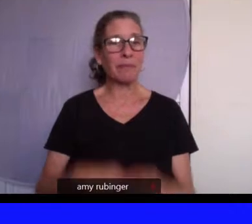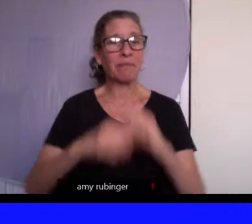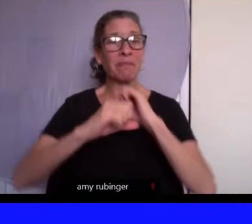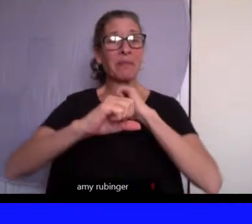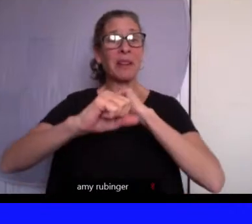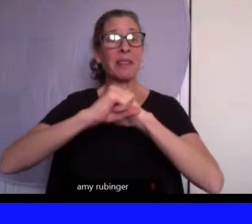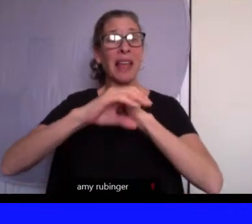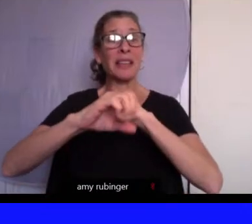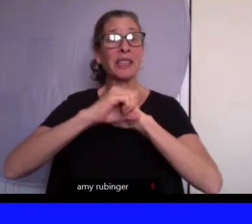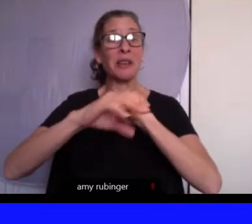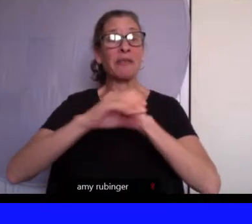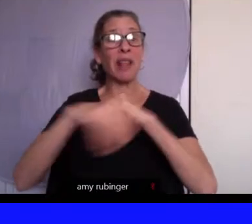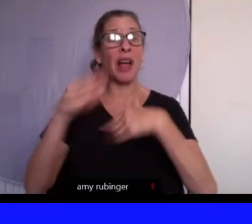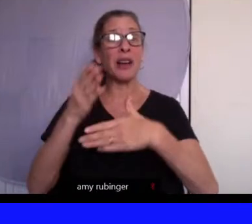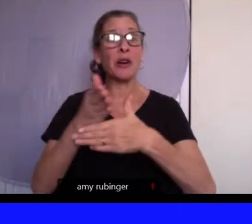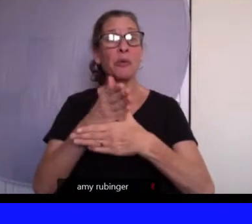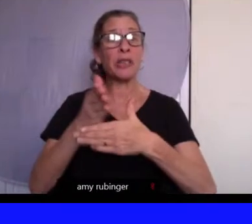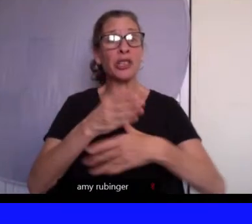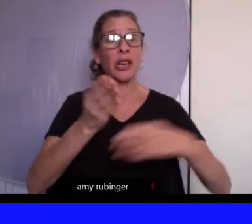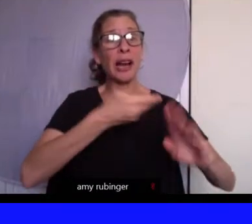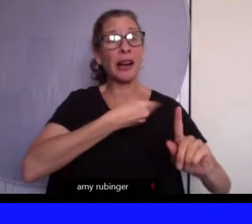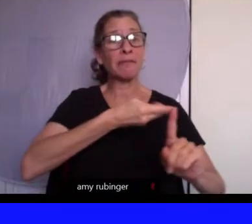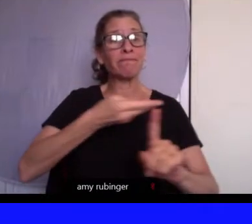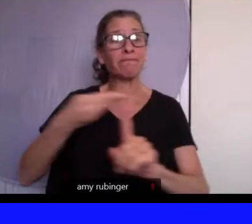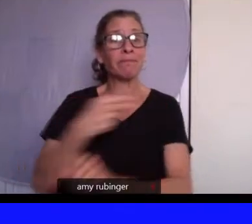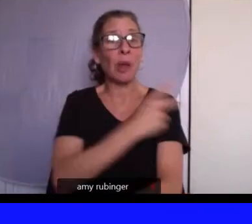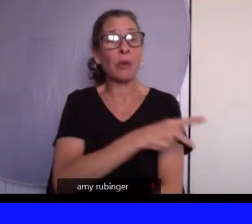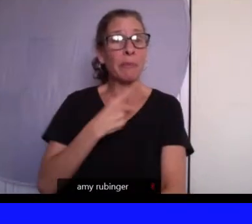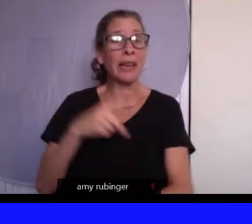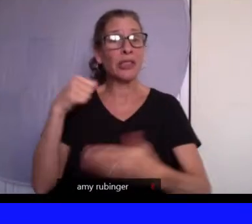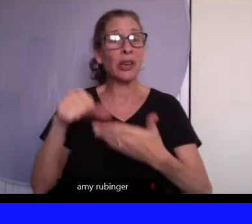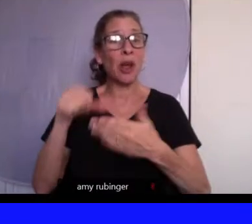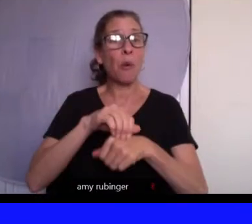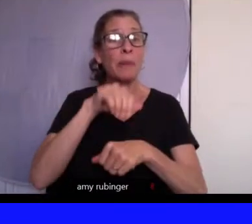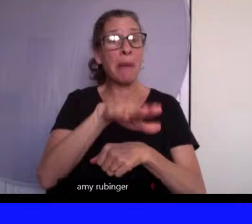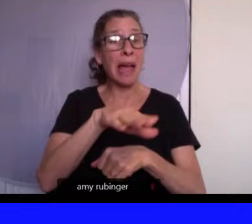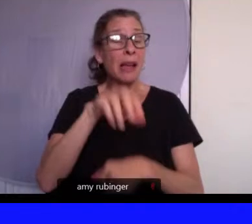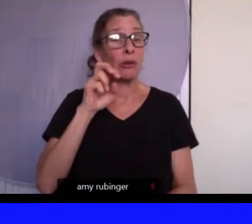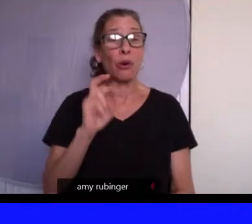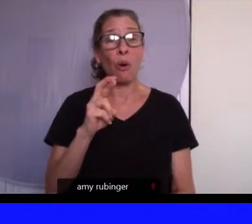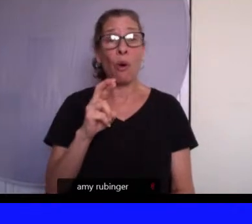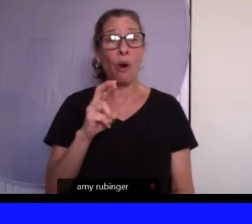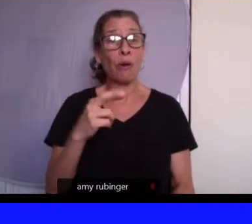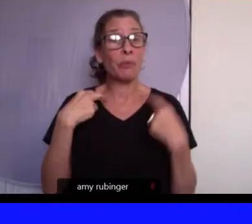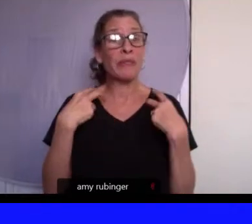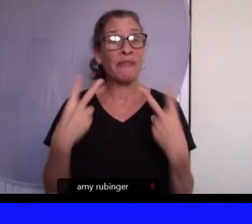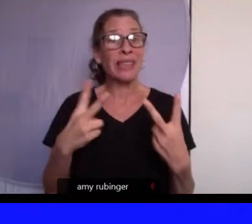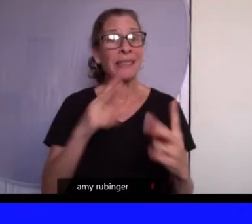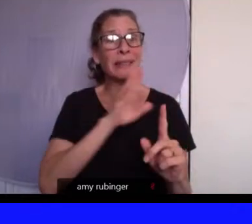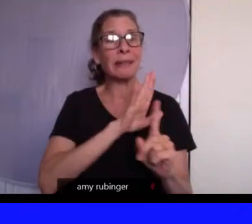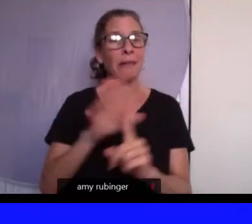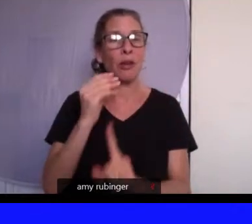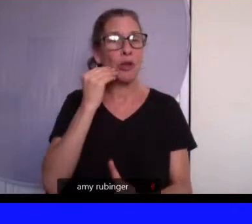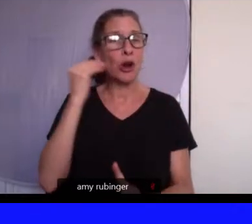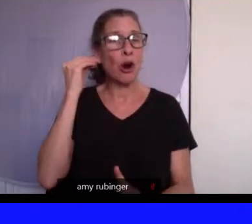can do this work really well. And we're partnering with Virtual Express Care so that when one of our patients calls, we get